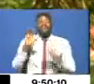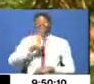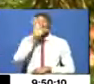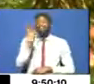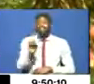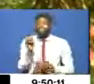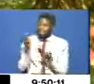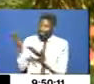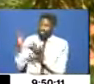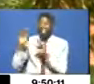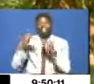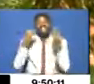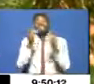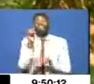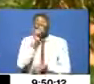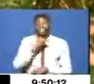government